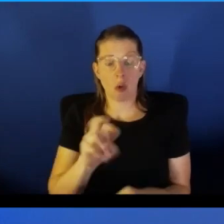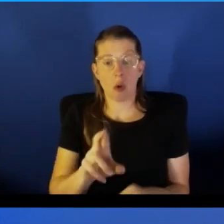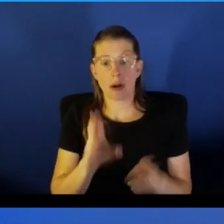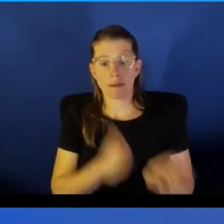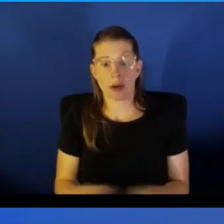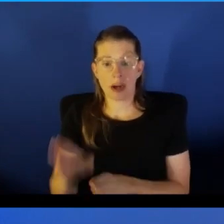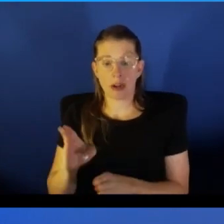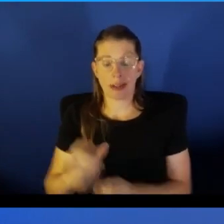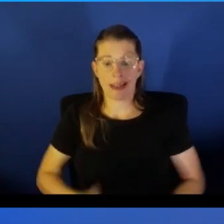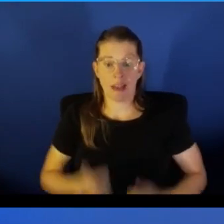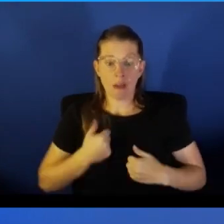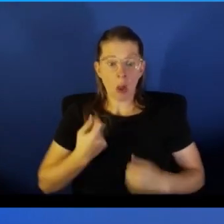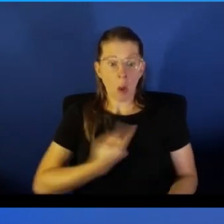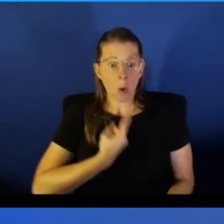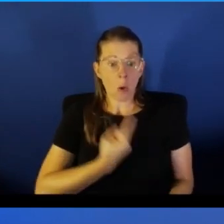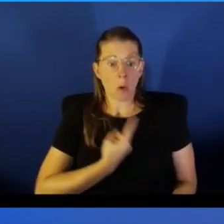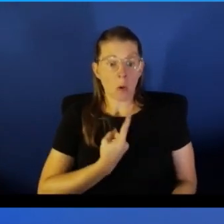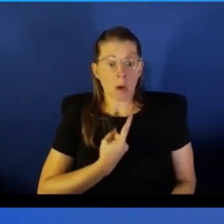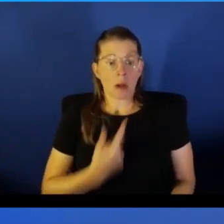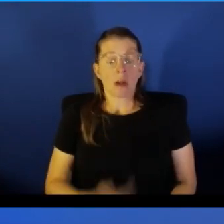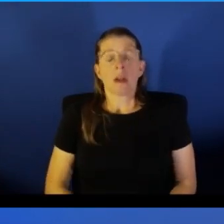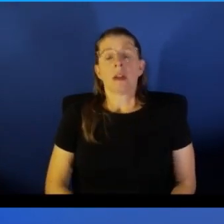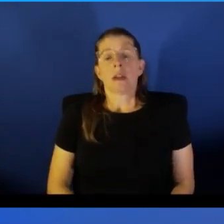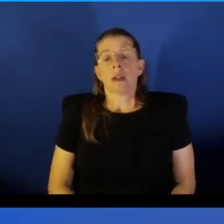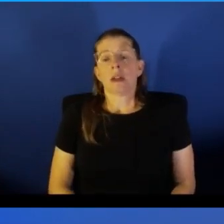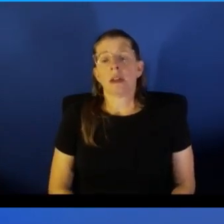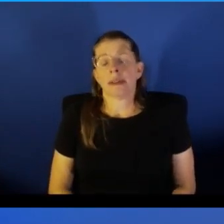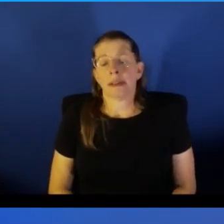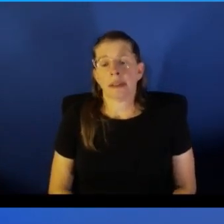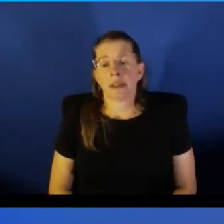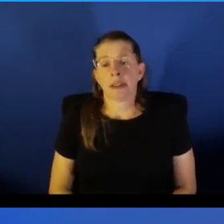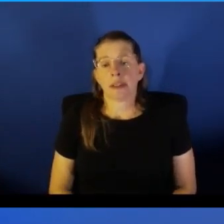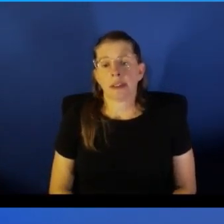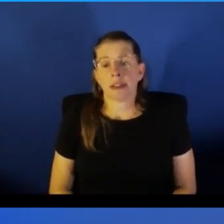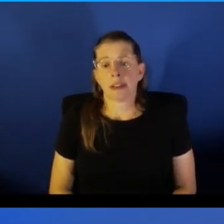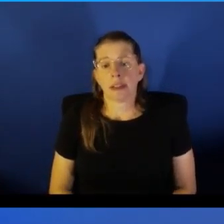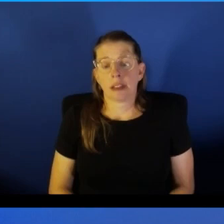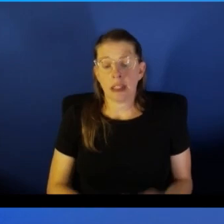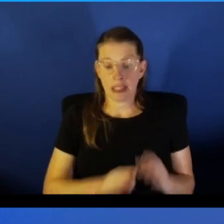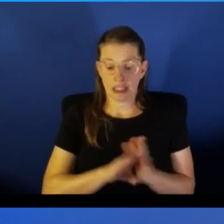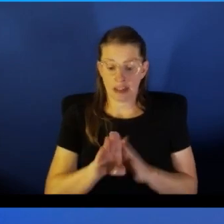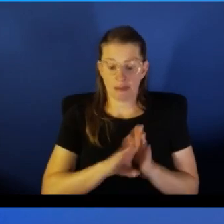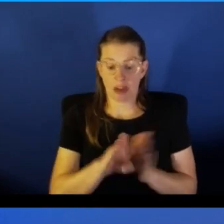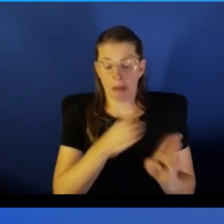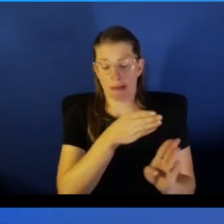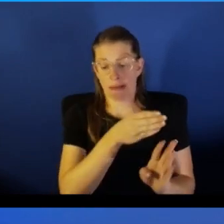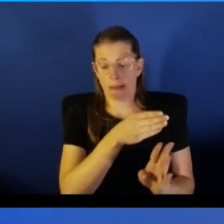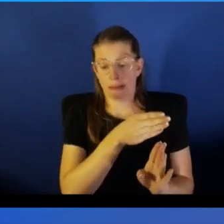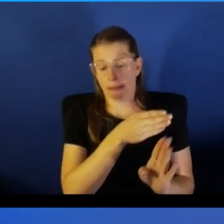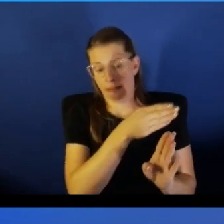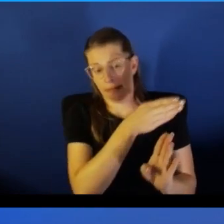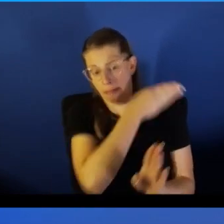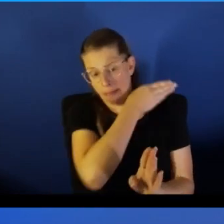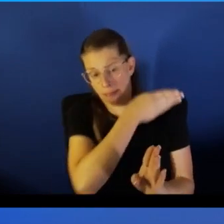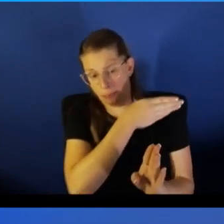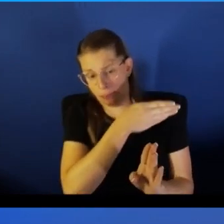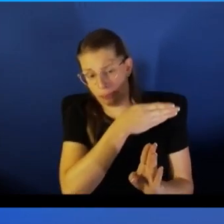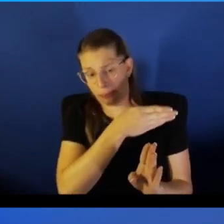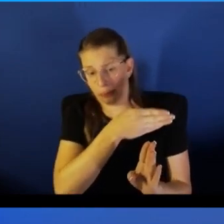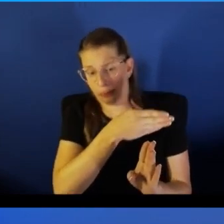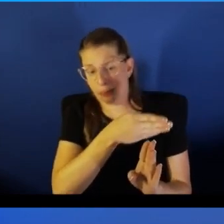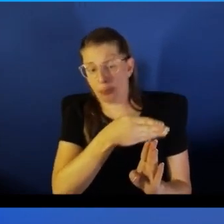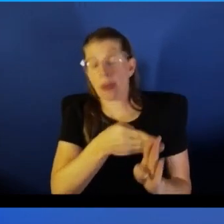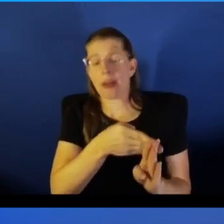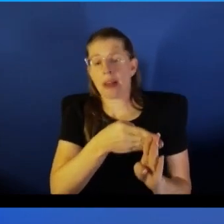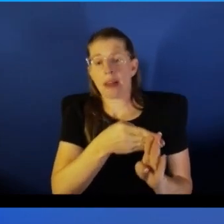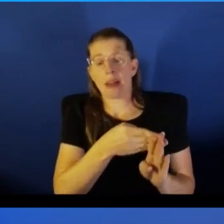your own, I think that it's something that you consider throughout that developmental course. And so, having families ask,